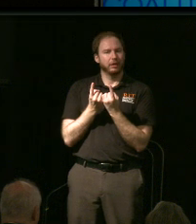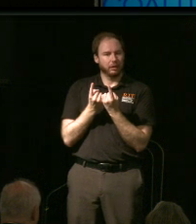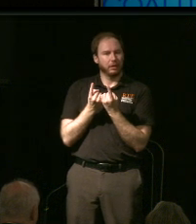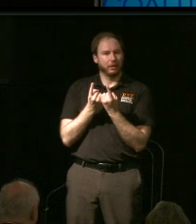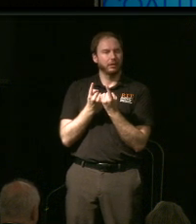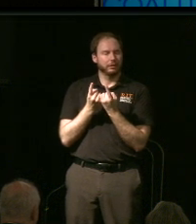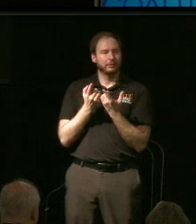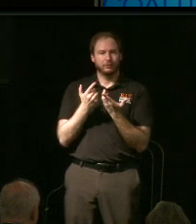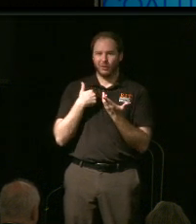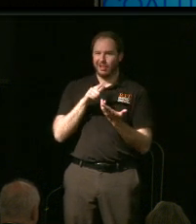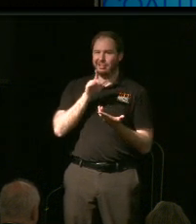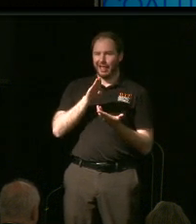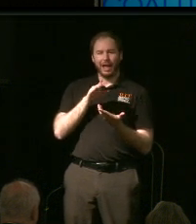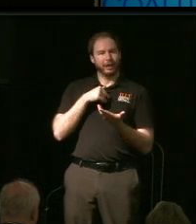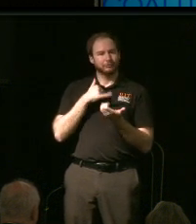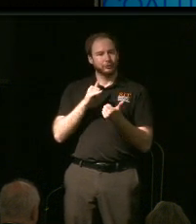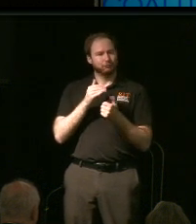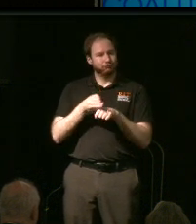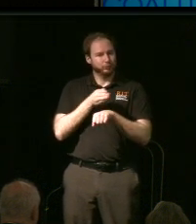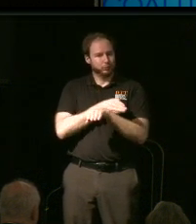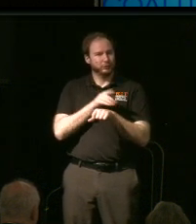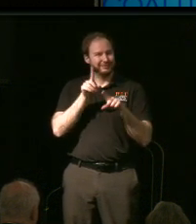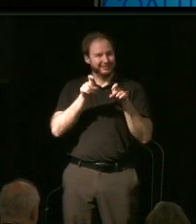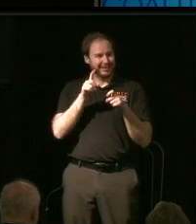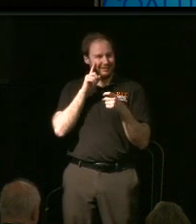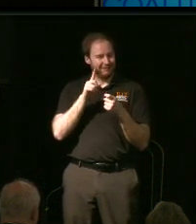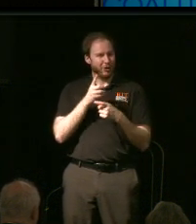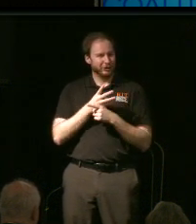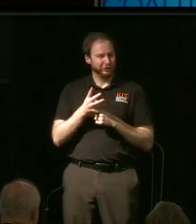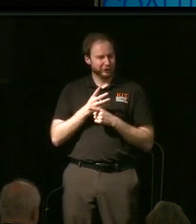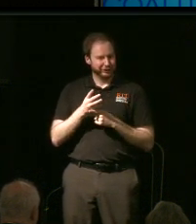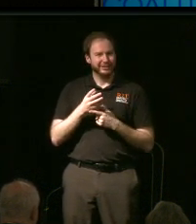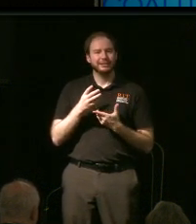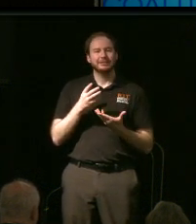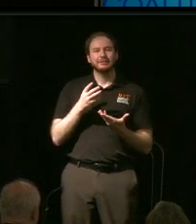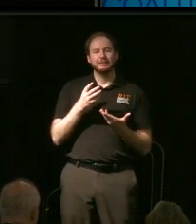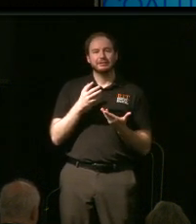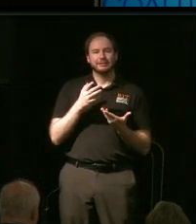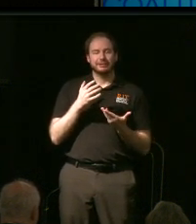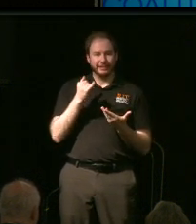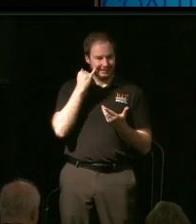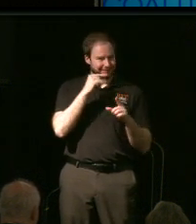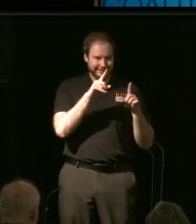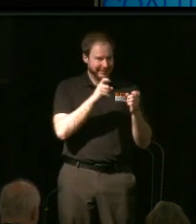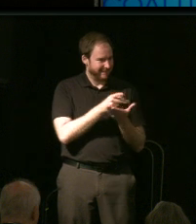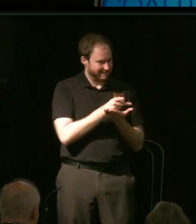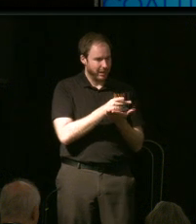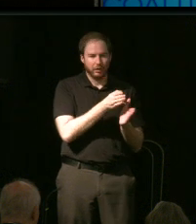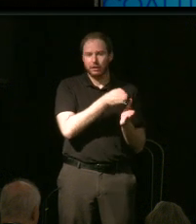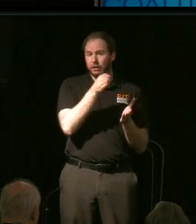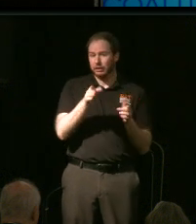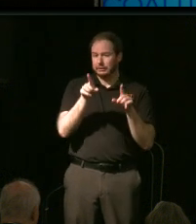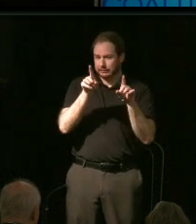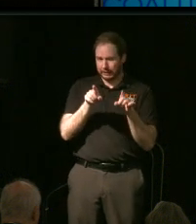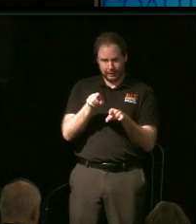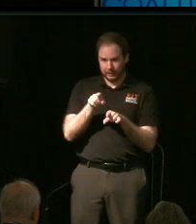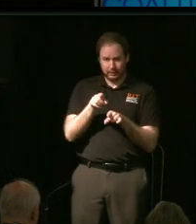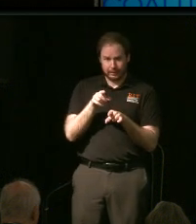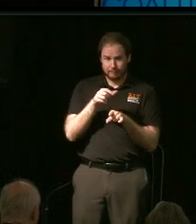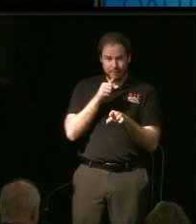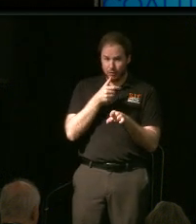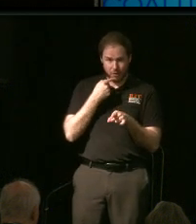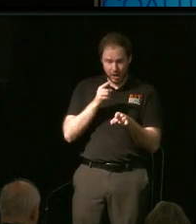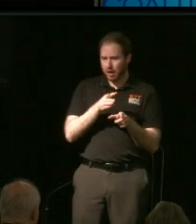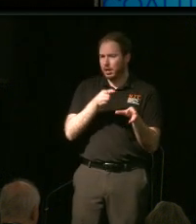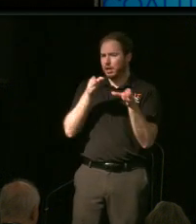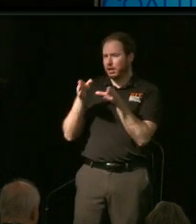we work on in our lab and many other labs, looking, if we did this test, didn't work, we'll go to this test. It didn't work, we'll go to this test, and